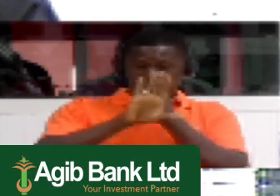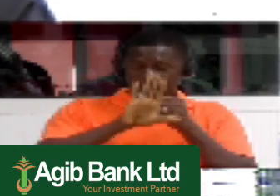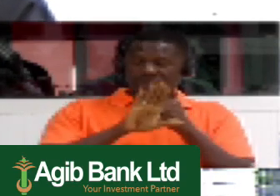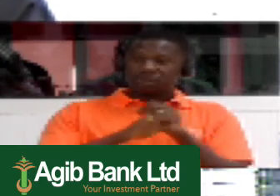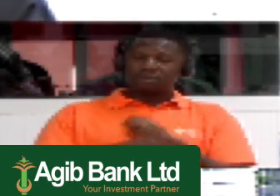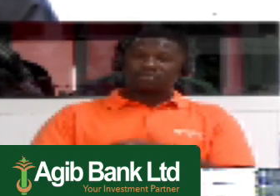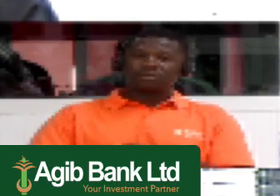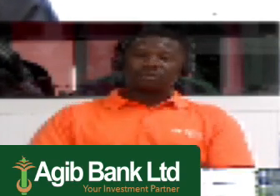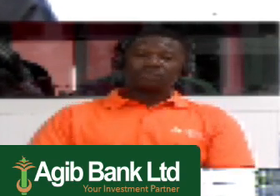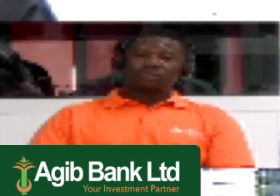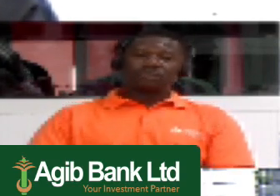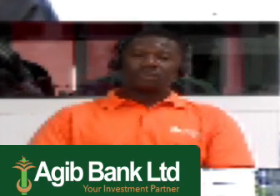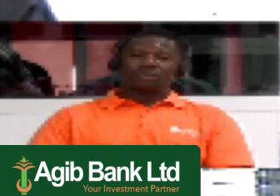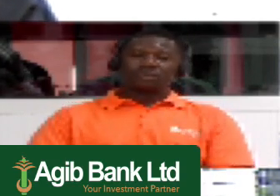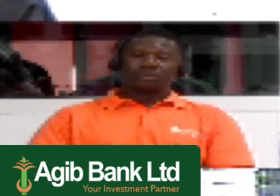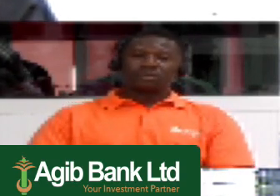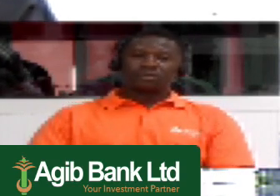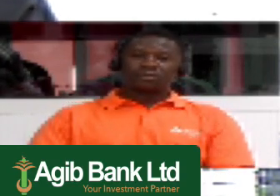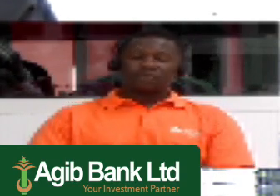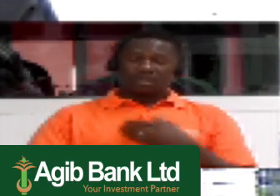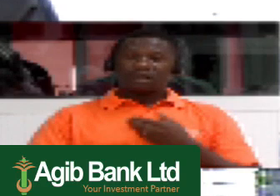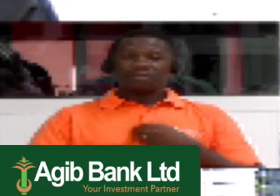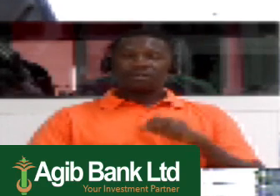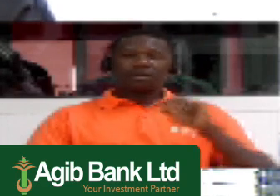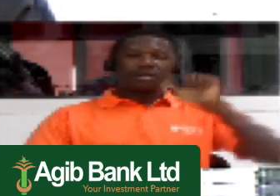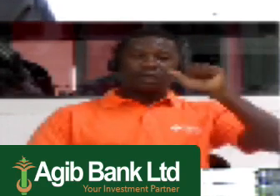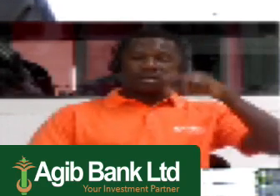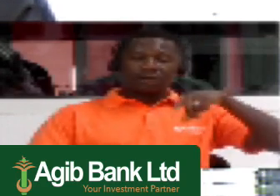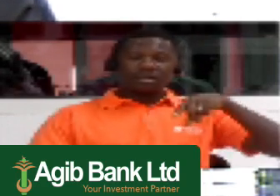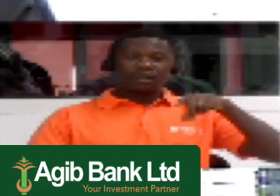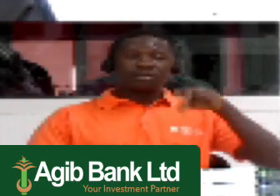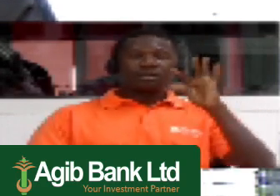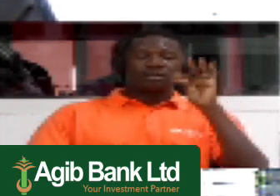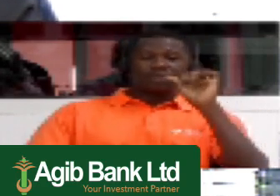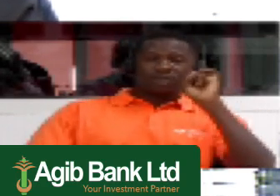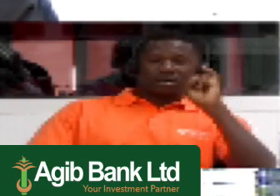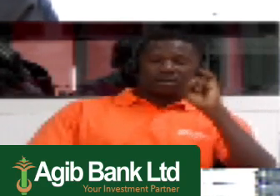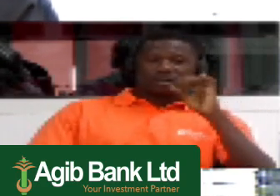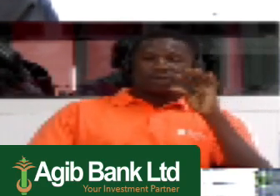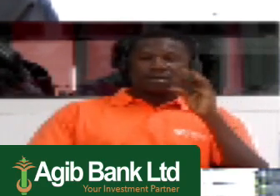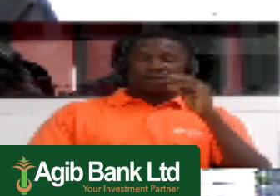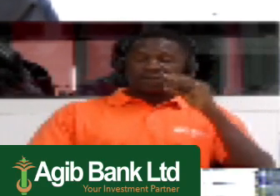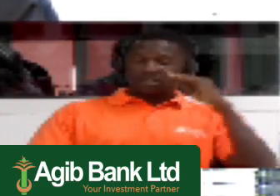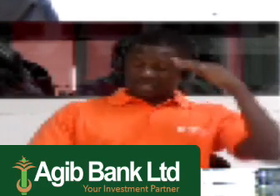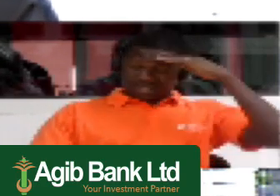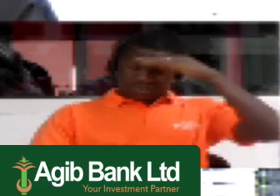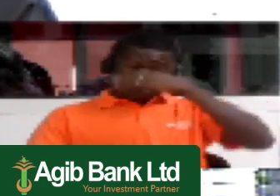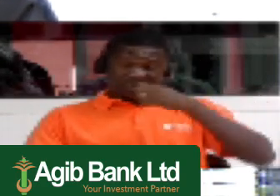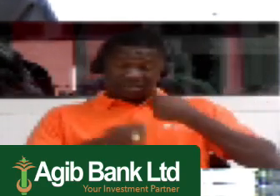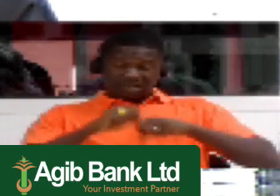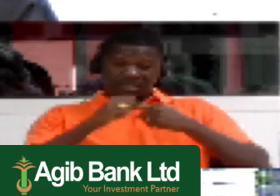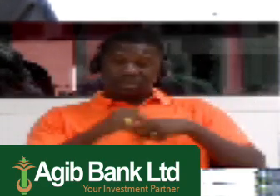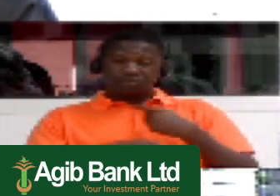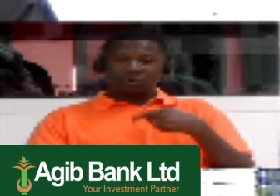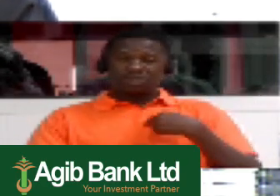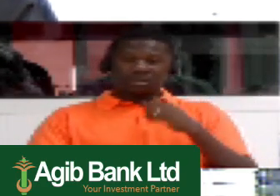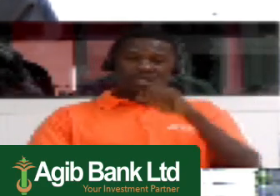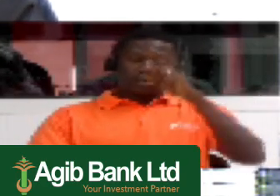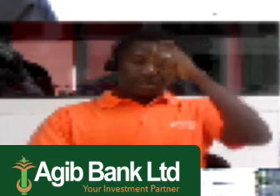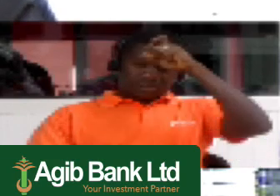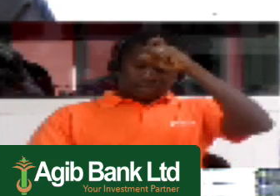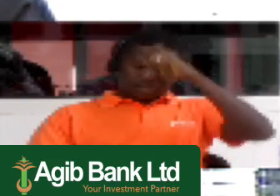Nga anti-terrorism fananke with the Algerian. I also had anti-terrorism training with Algerians. A Royal Gibraltar,